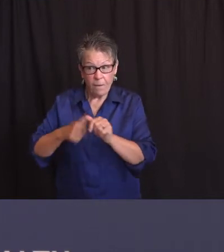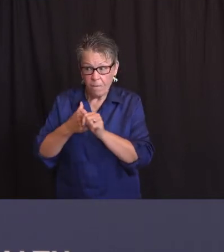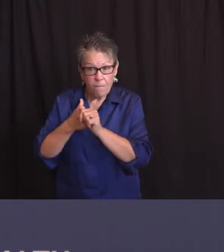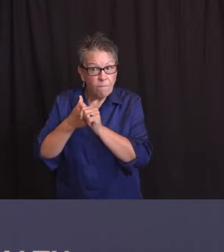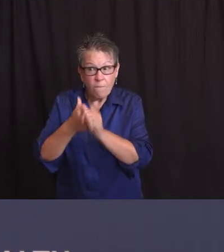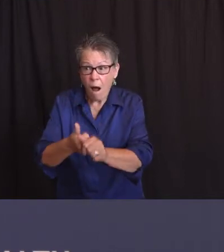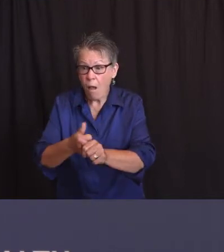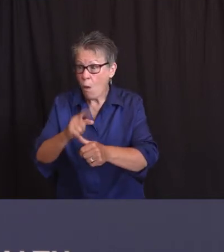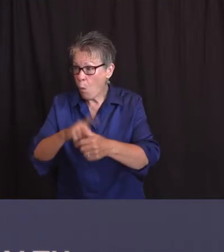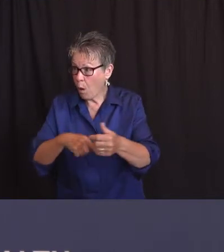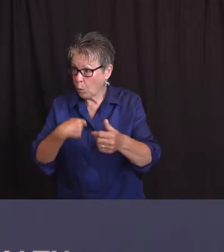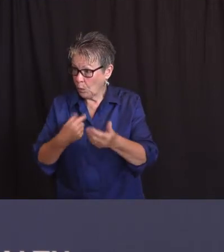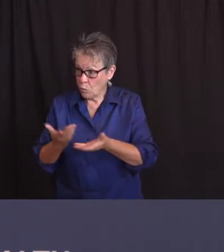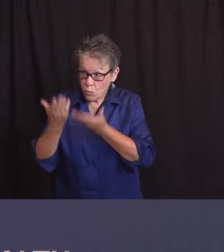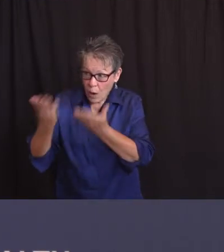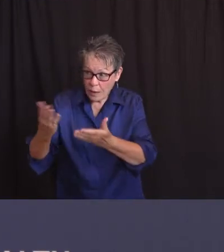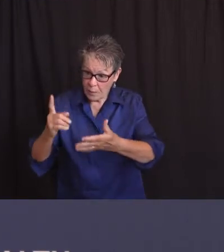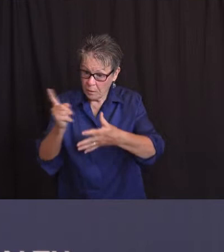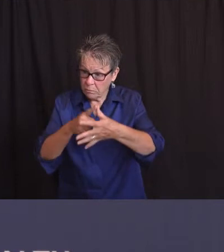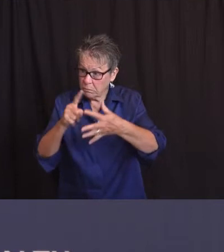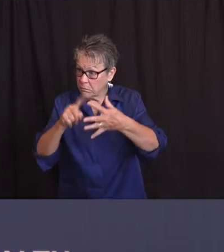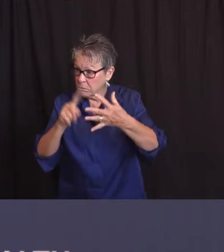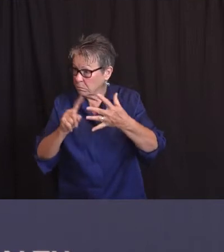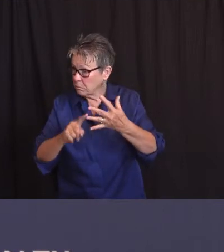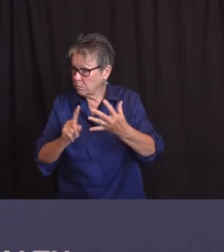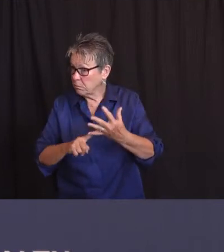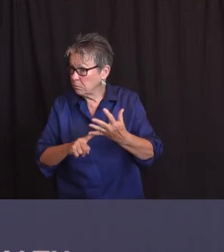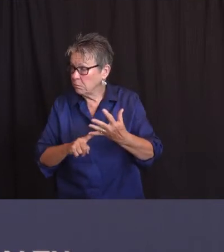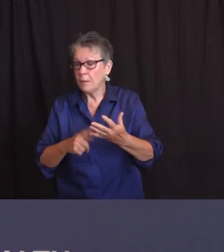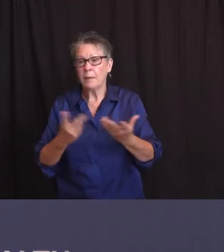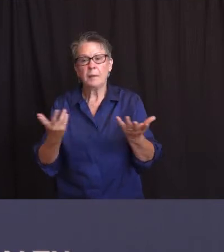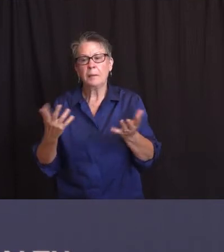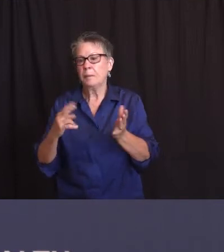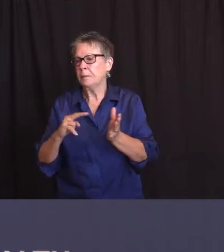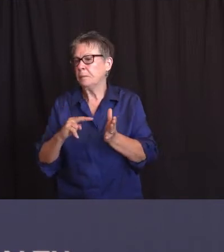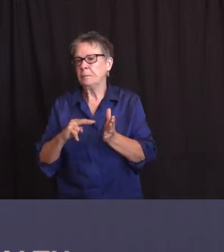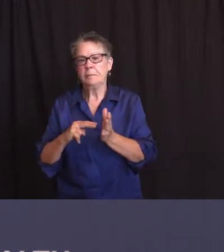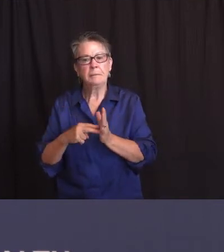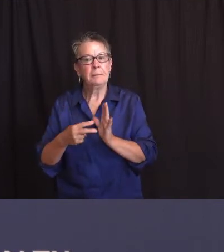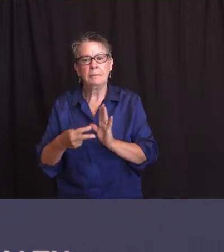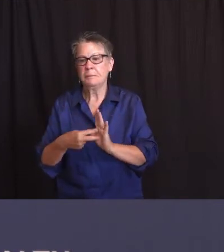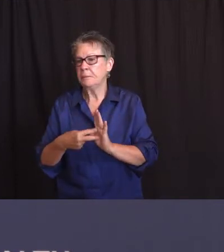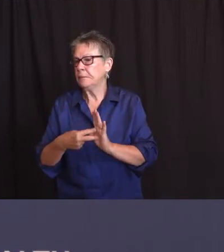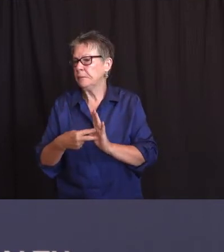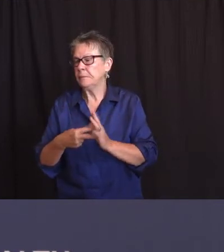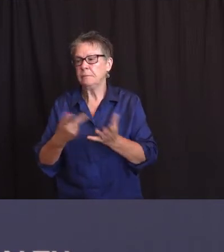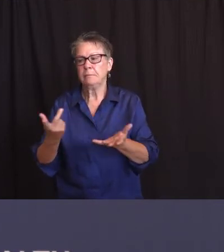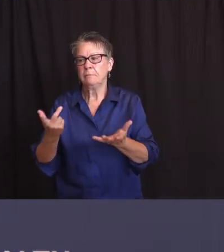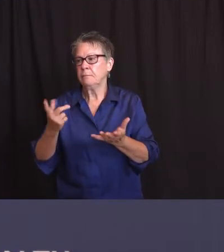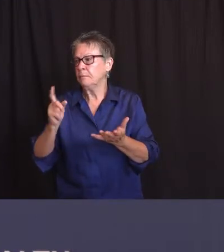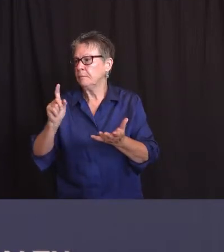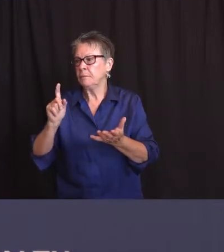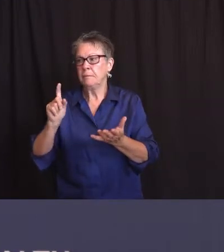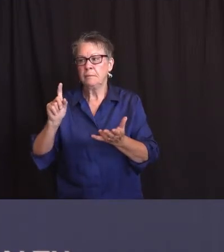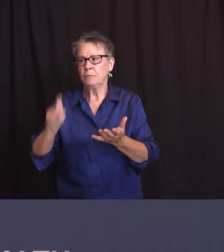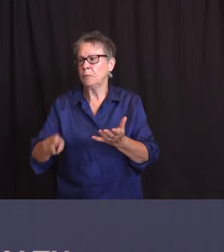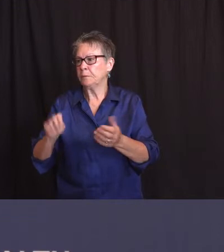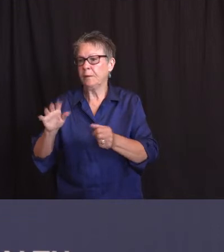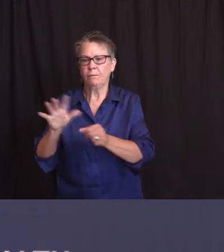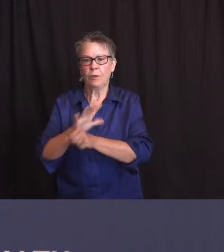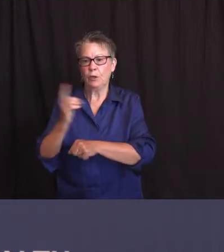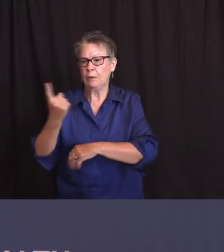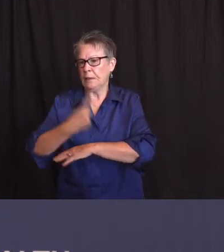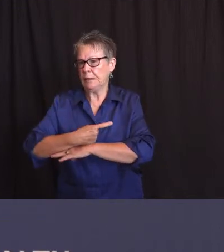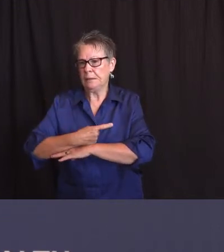not reason enough for them to not be fully open. So the answer is we need full days. As again, I